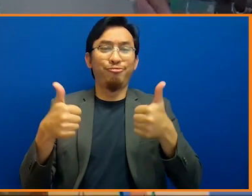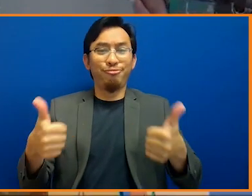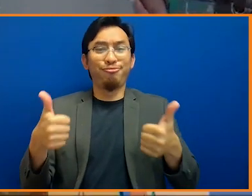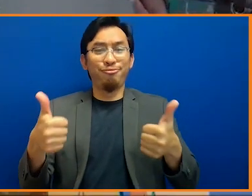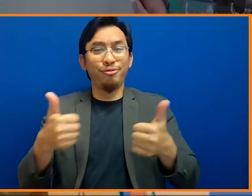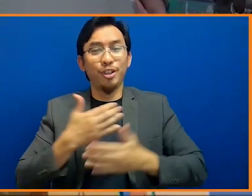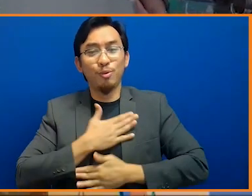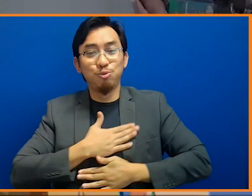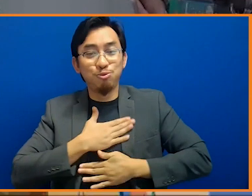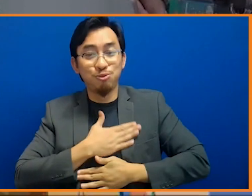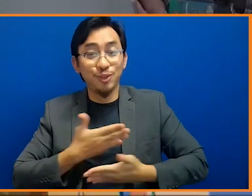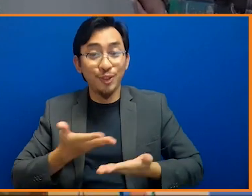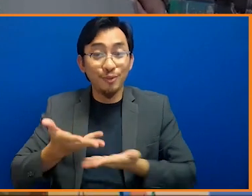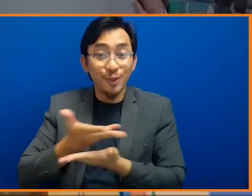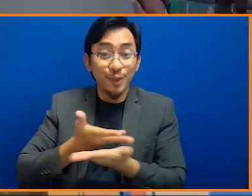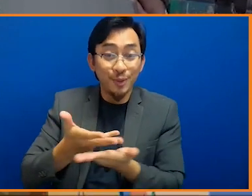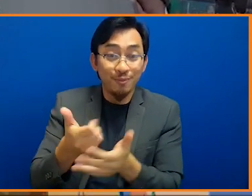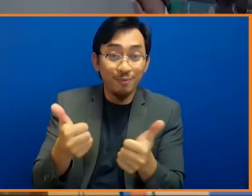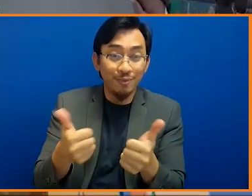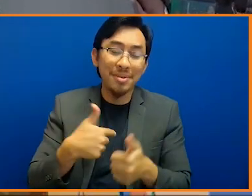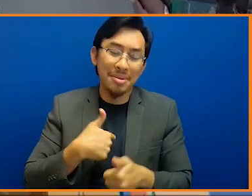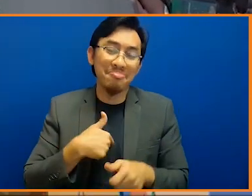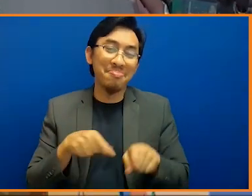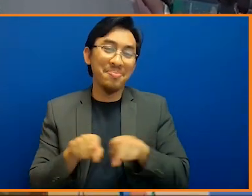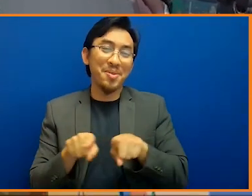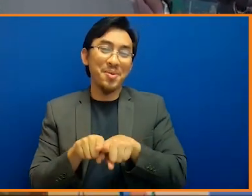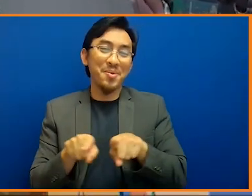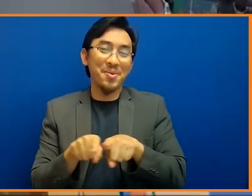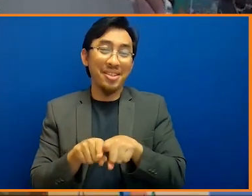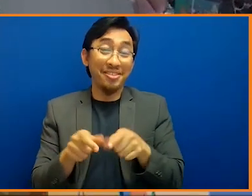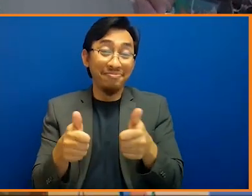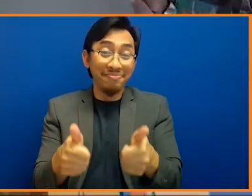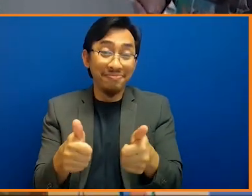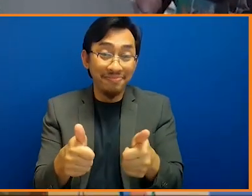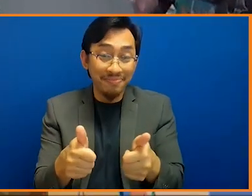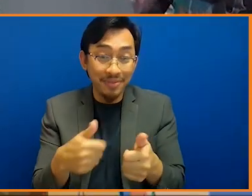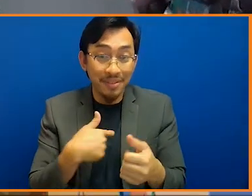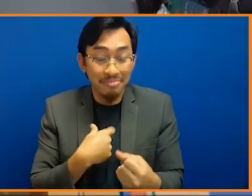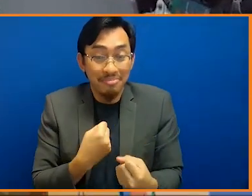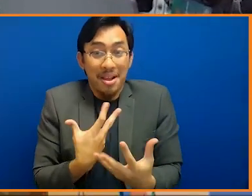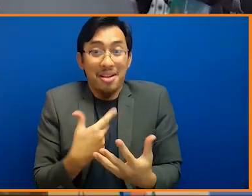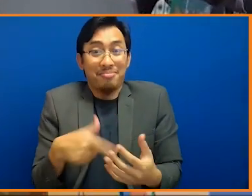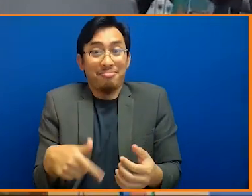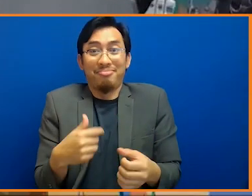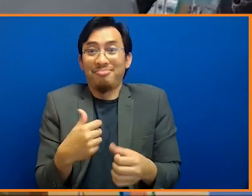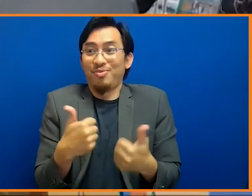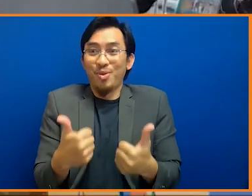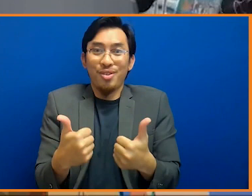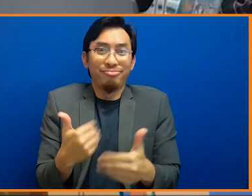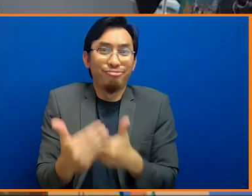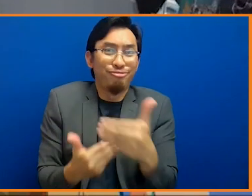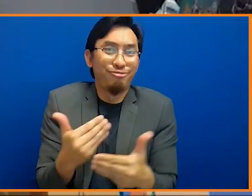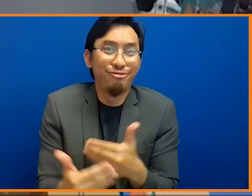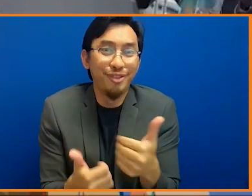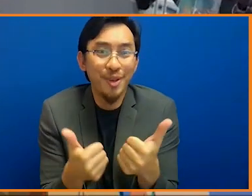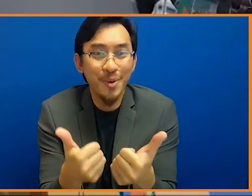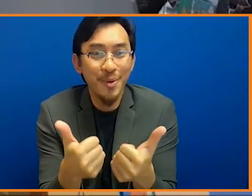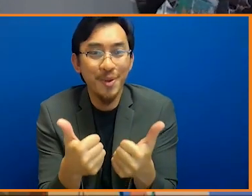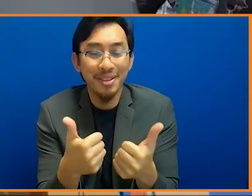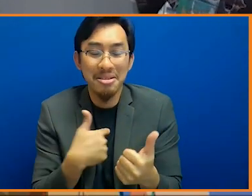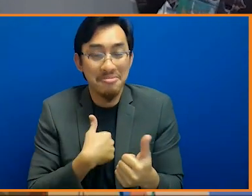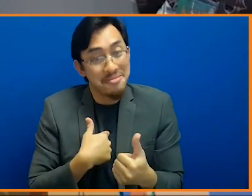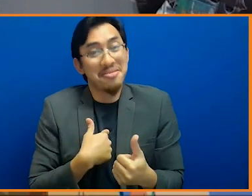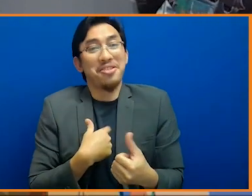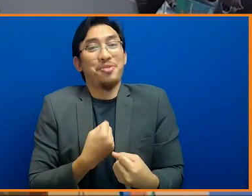lectures, especially I enjoy the group discussion and presentation. I'm too, Pak Adito. I'm pretty surprised that they just